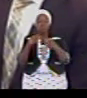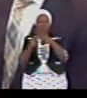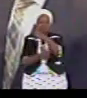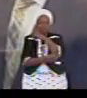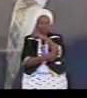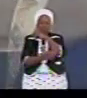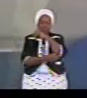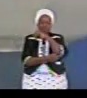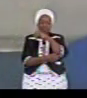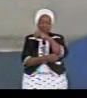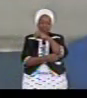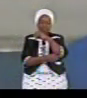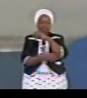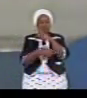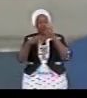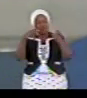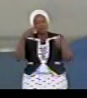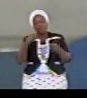temptations,